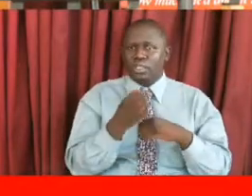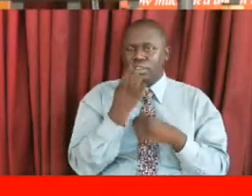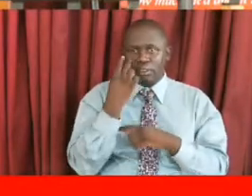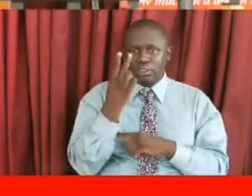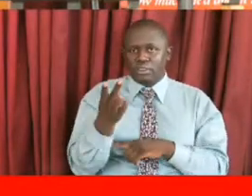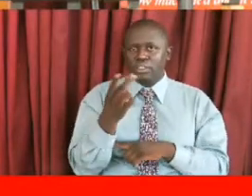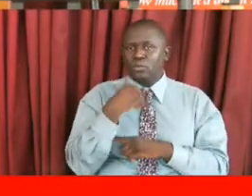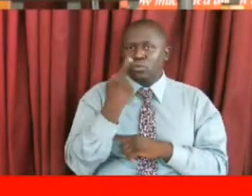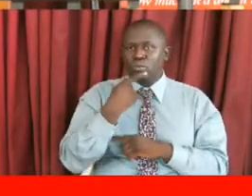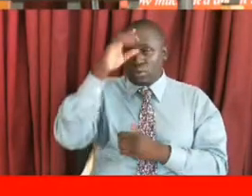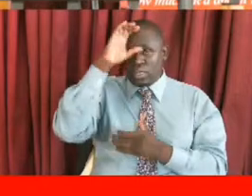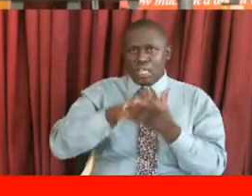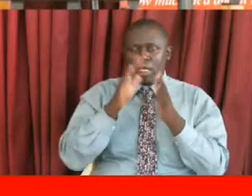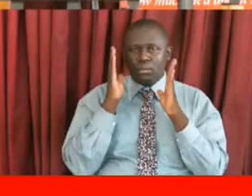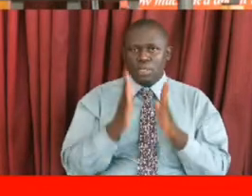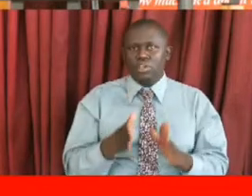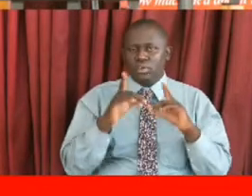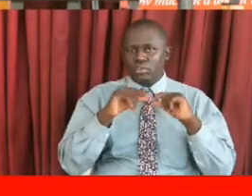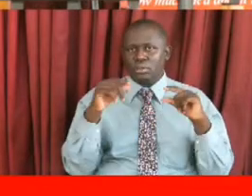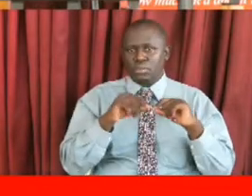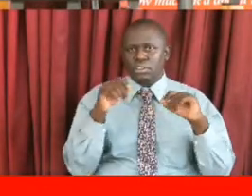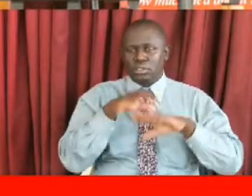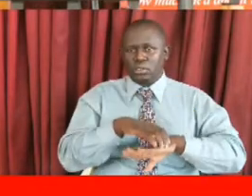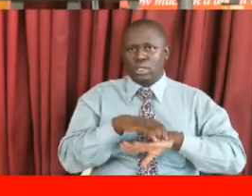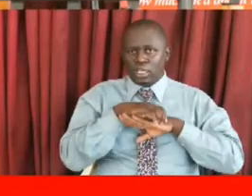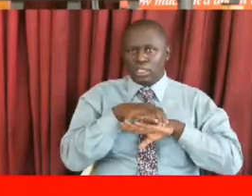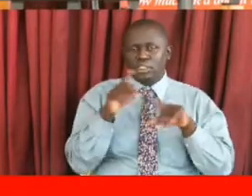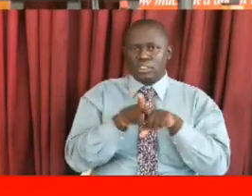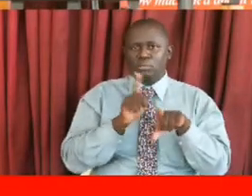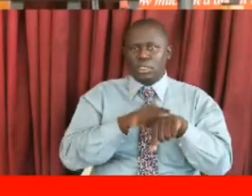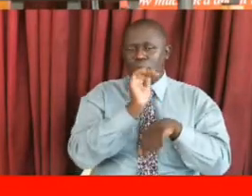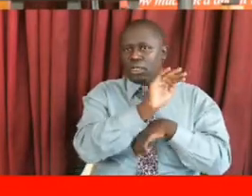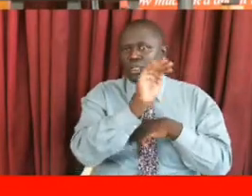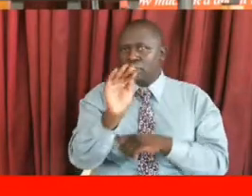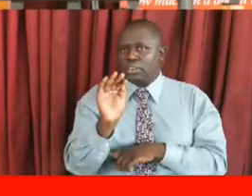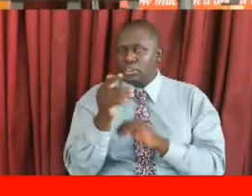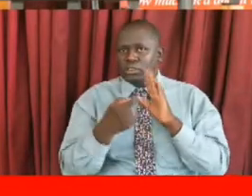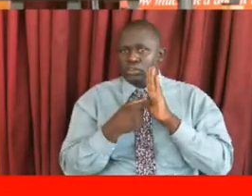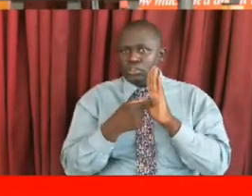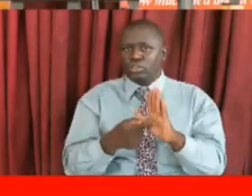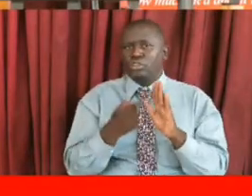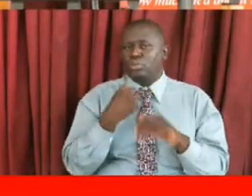message of the and still ask show me